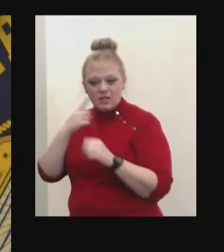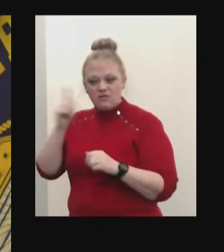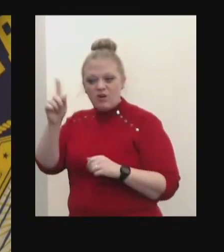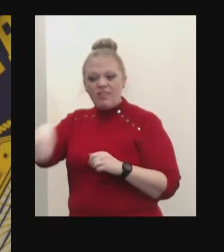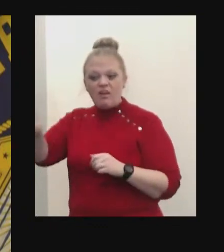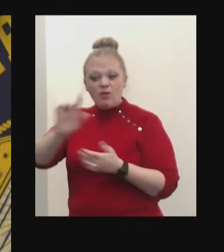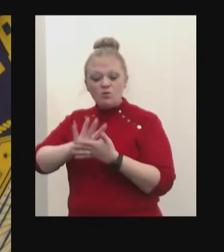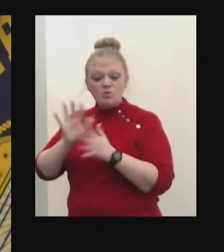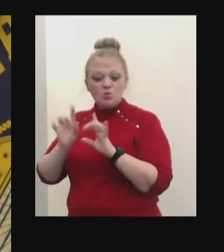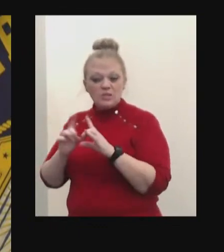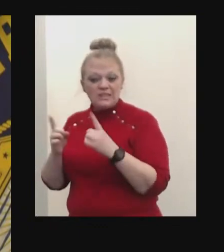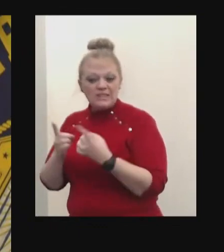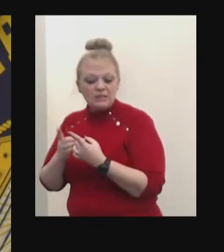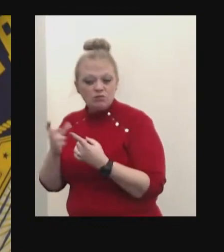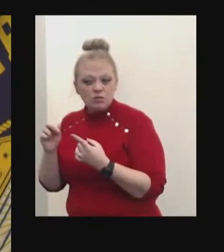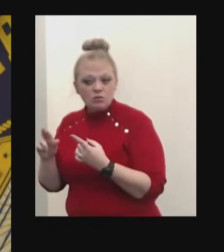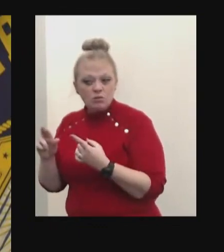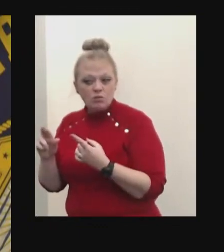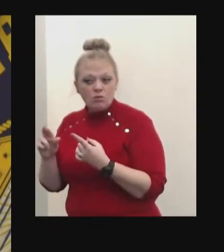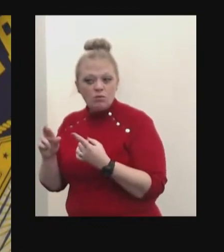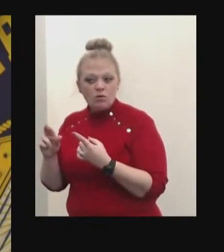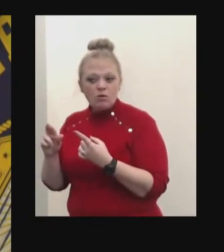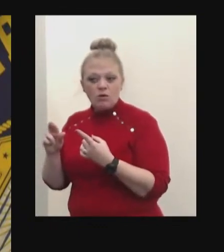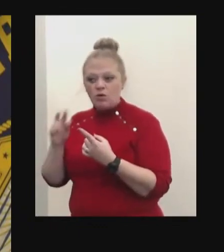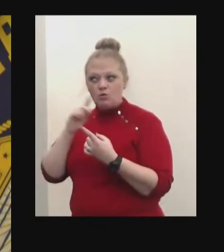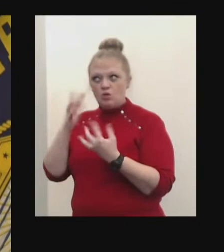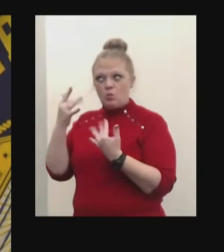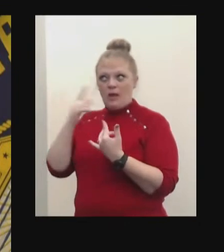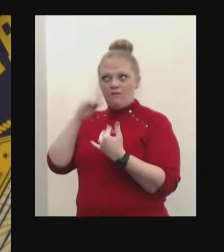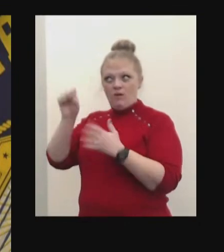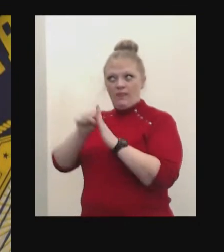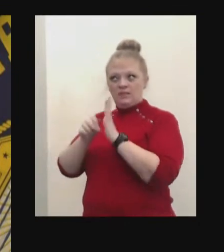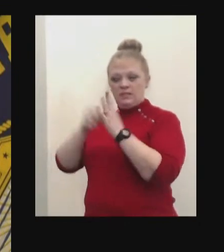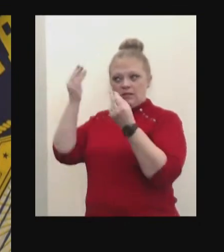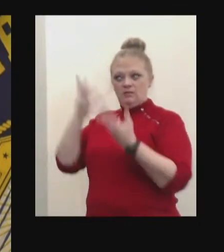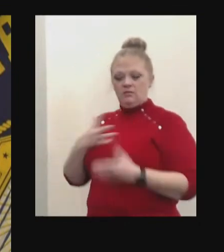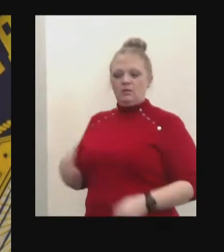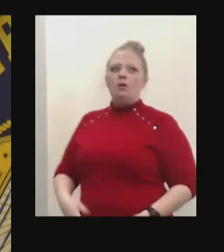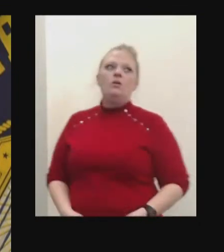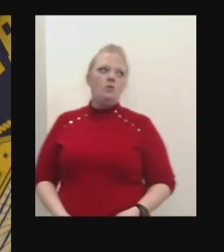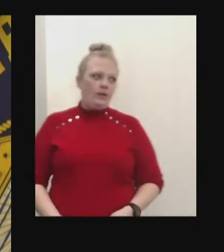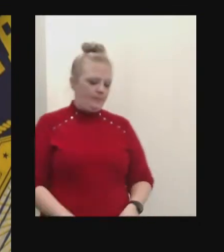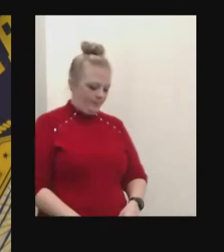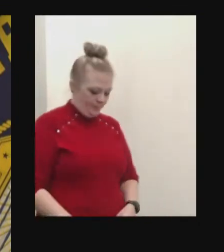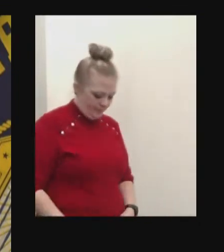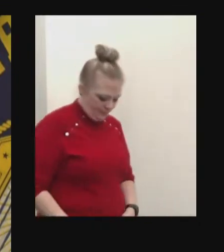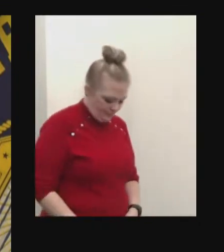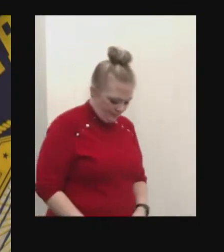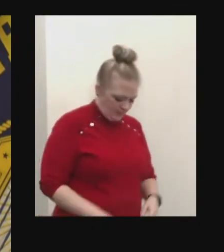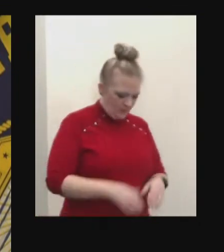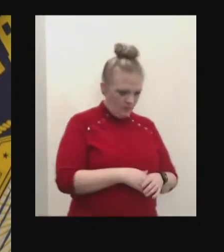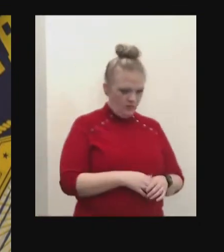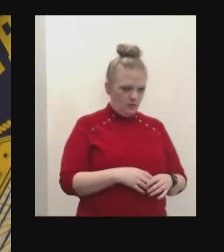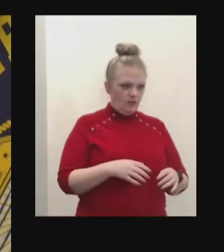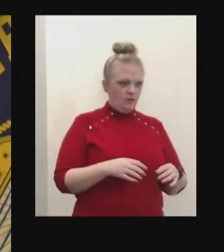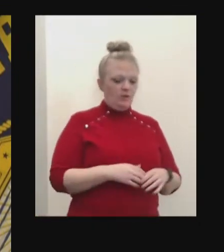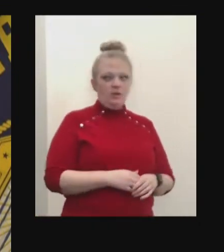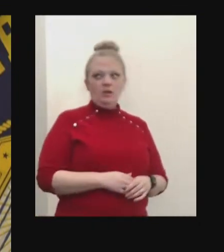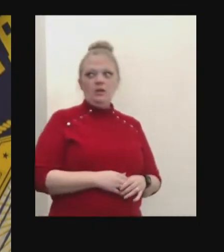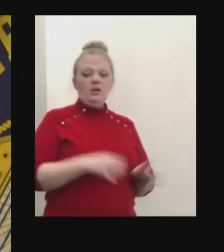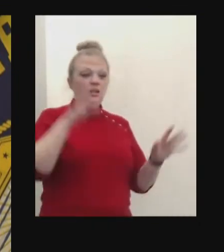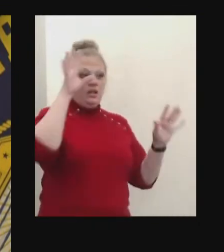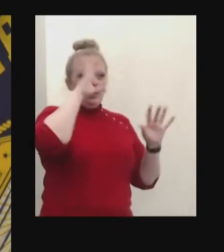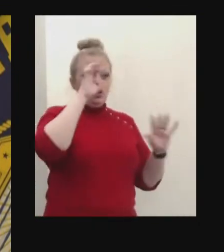are you deferring to the state on that? Well, I mean, the superintendent in the Buffalo School District